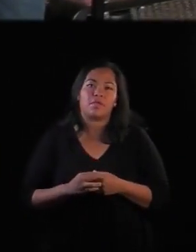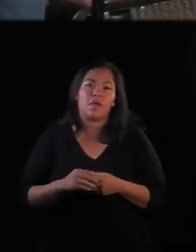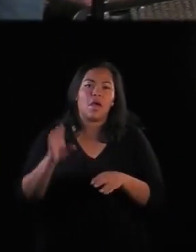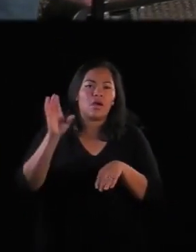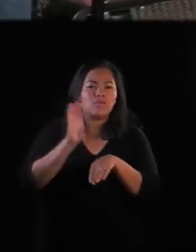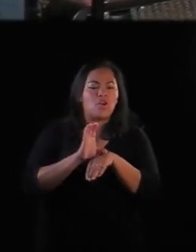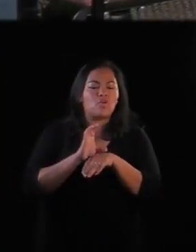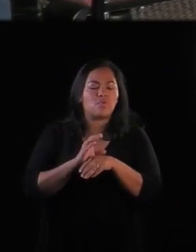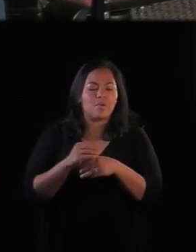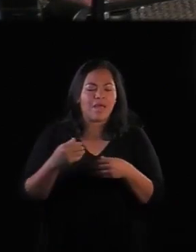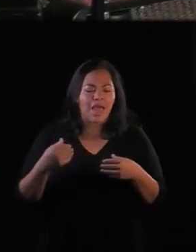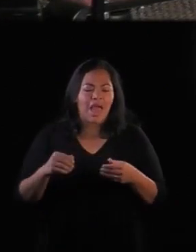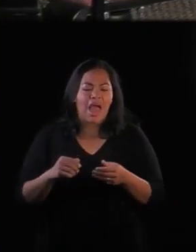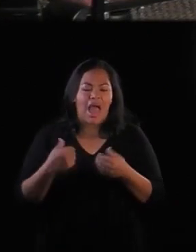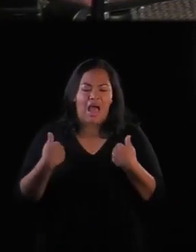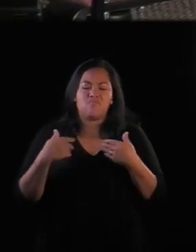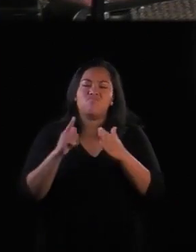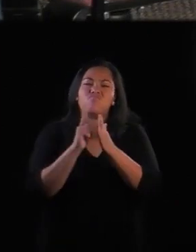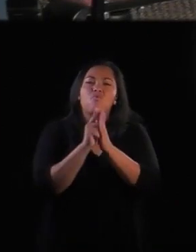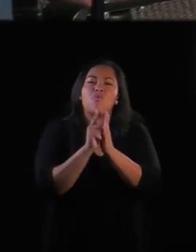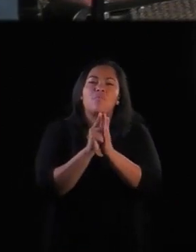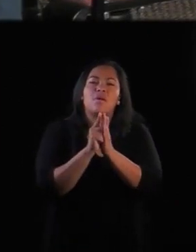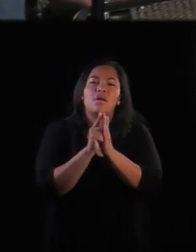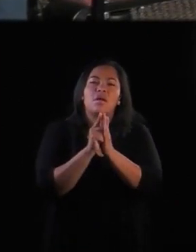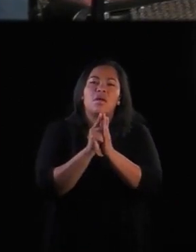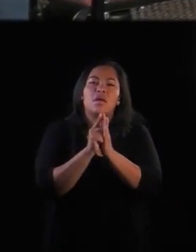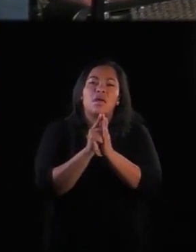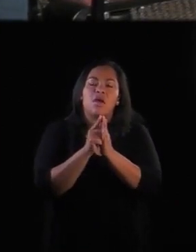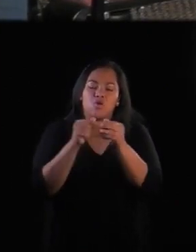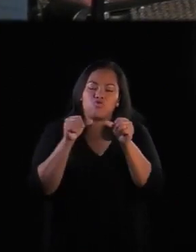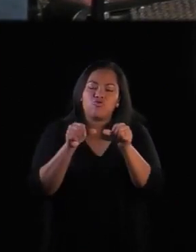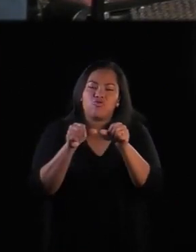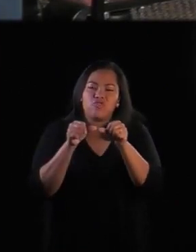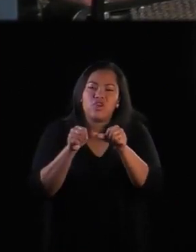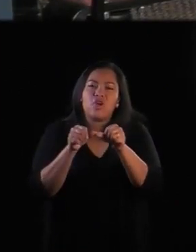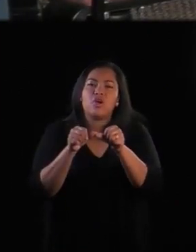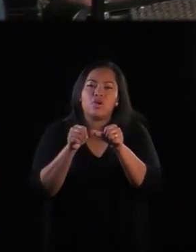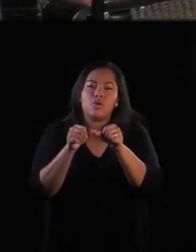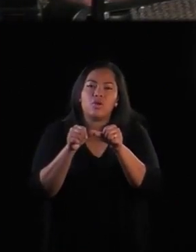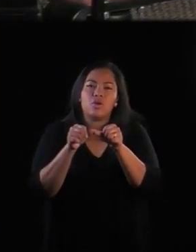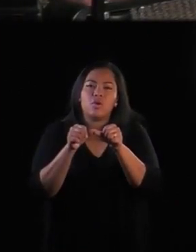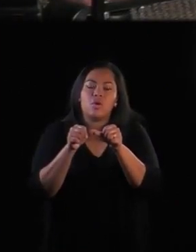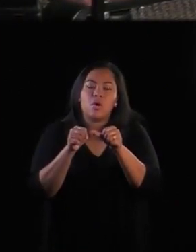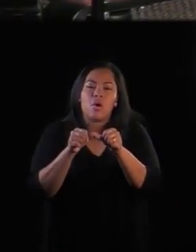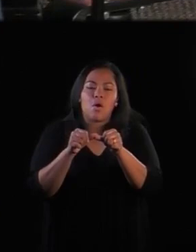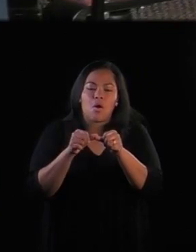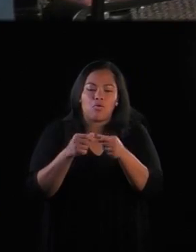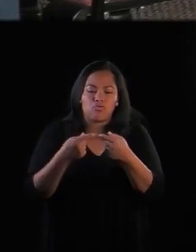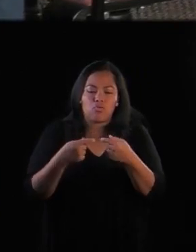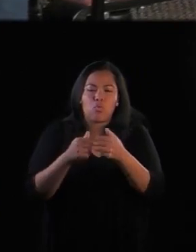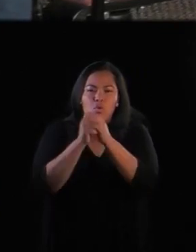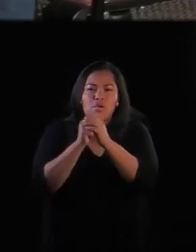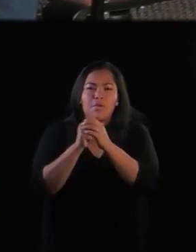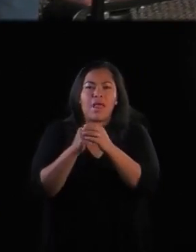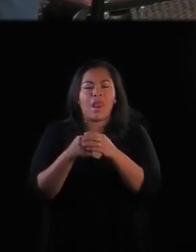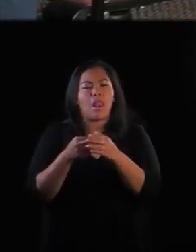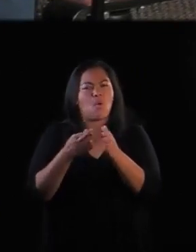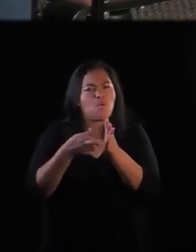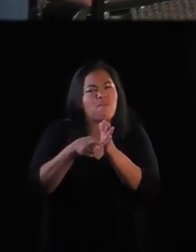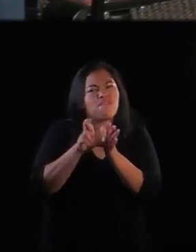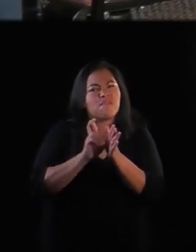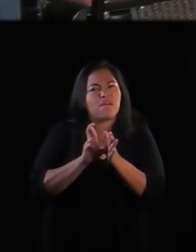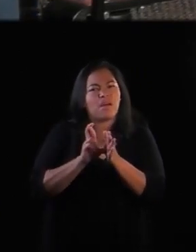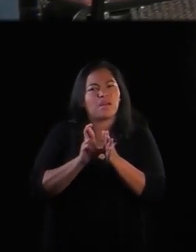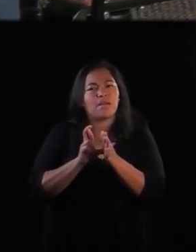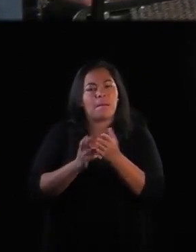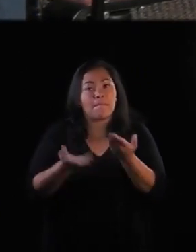Church, can we just take a moment and can we just stay in this moment of reflection? Maybe God